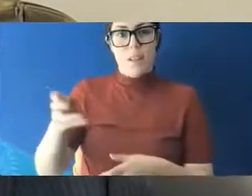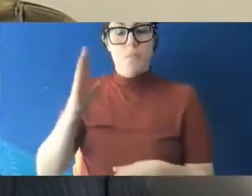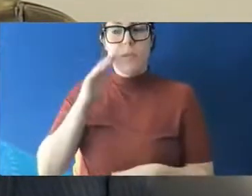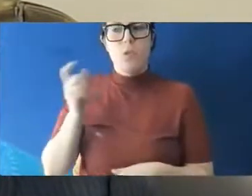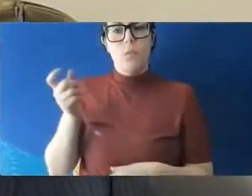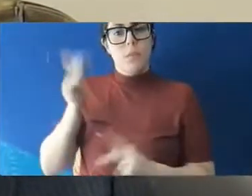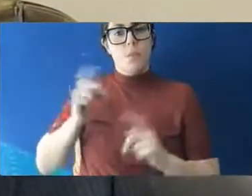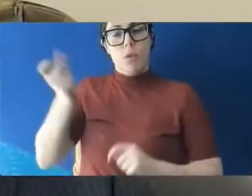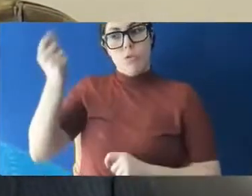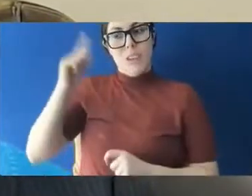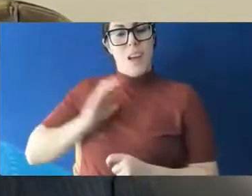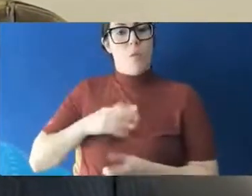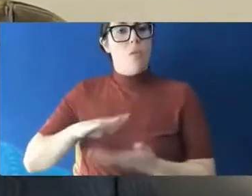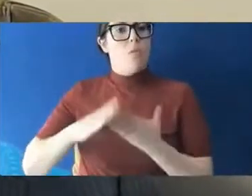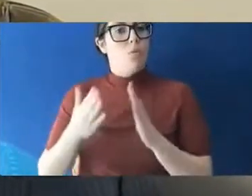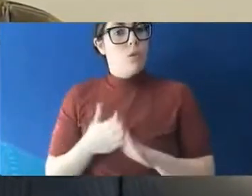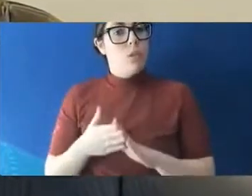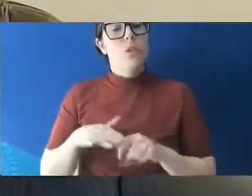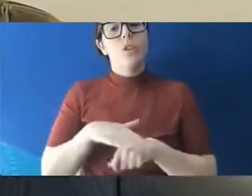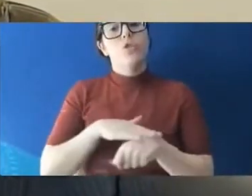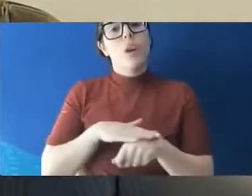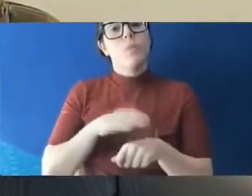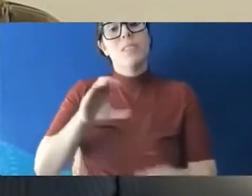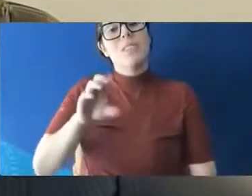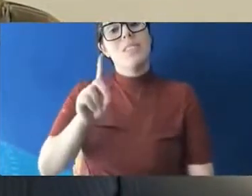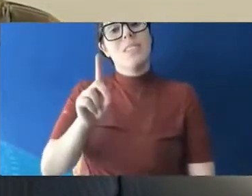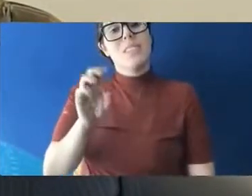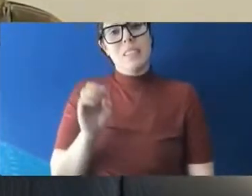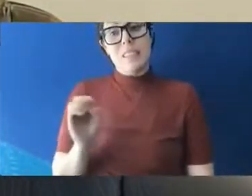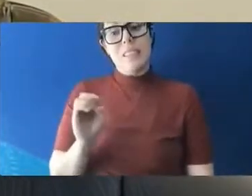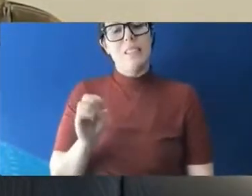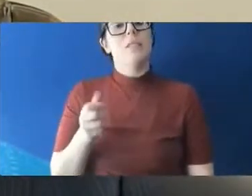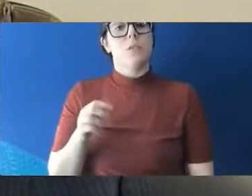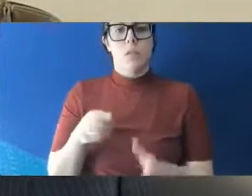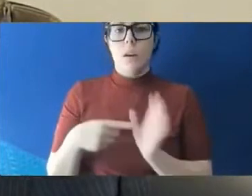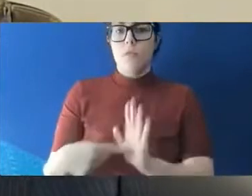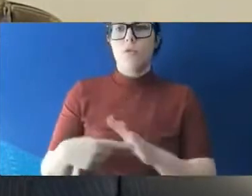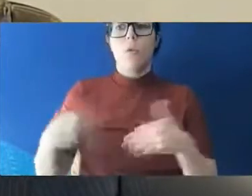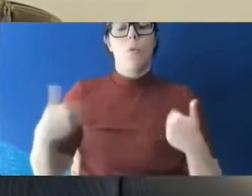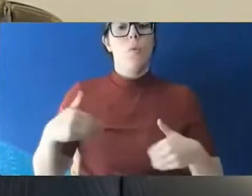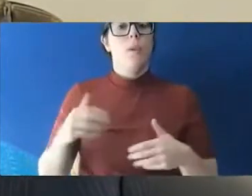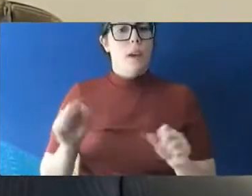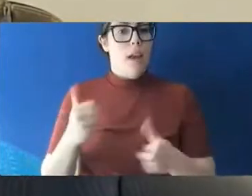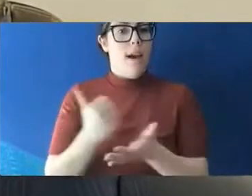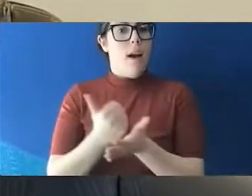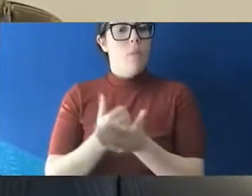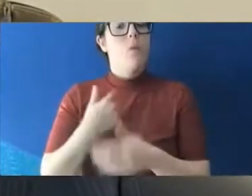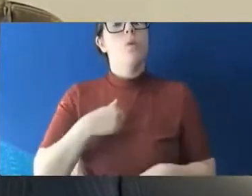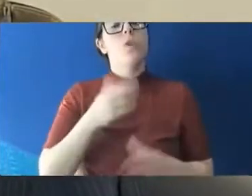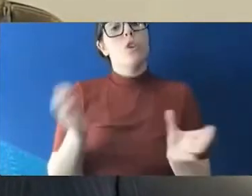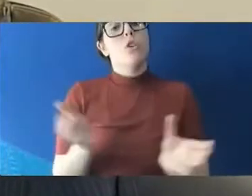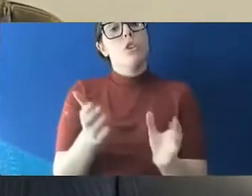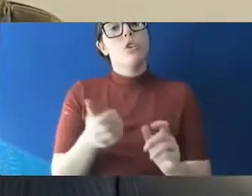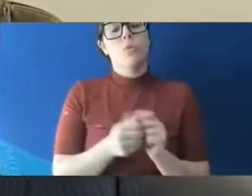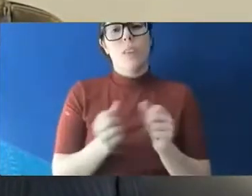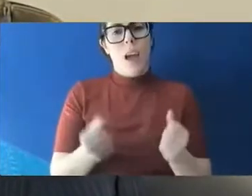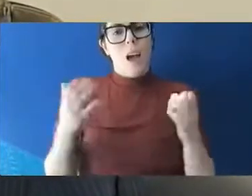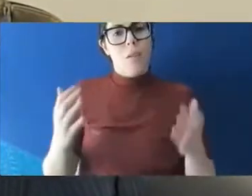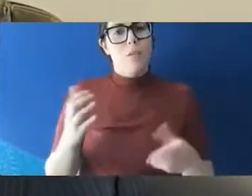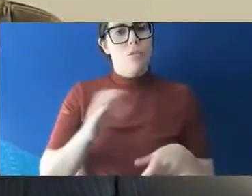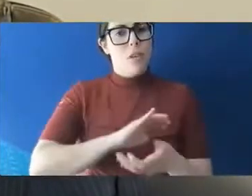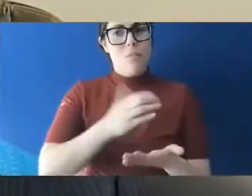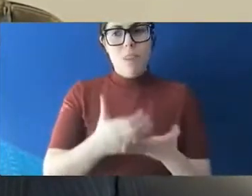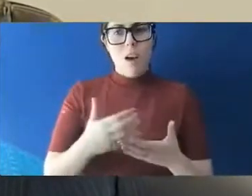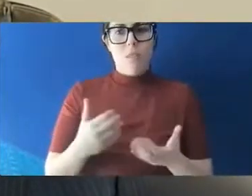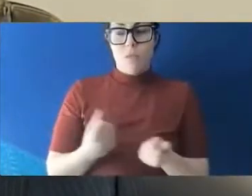challenges tribes face. Tribal CDEs have demonstrated their capacity. We are encouraged by the amount of outreach we have